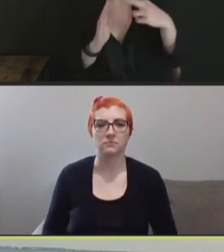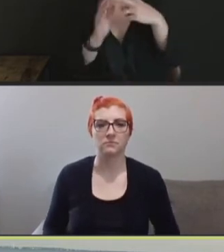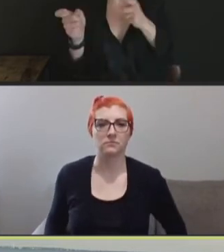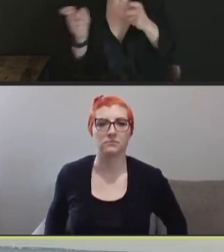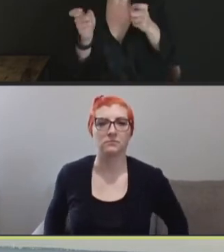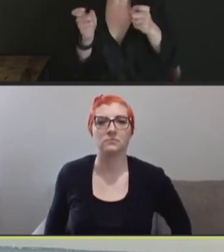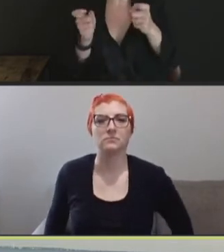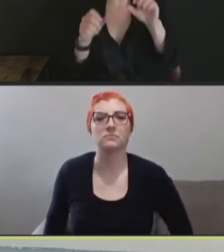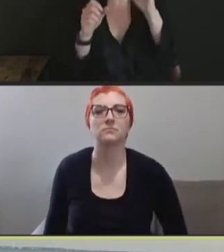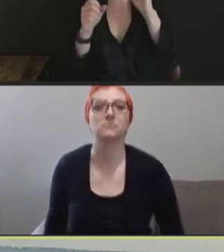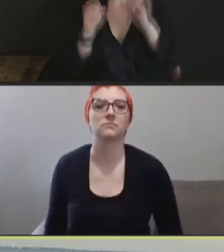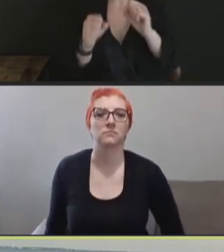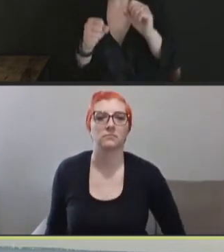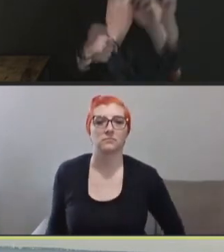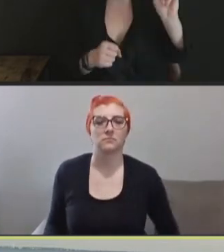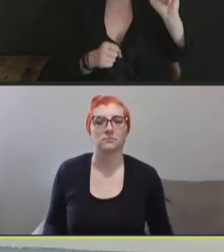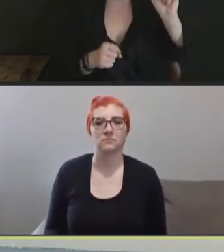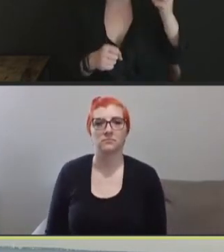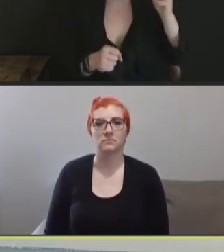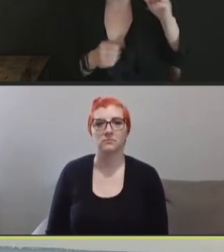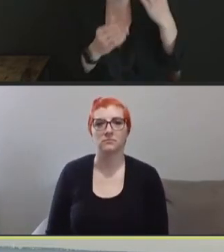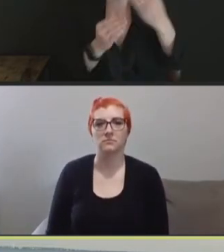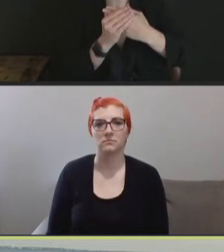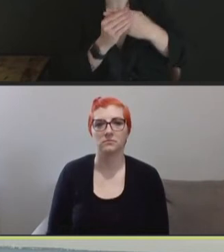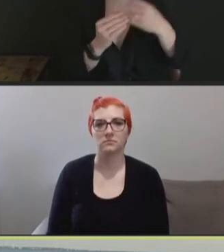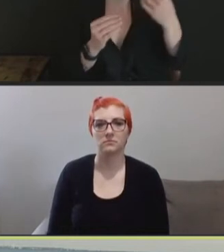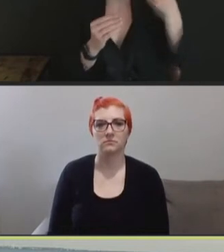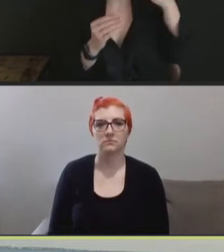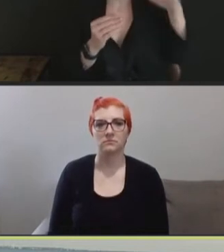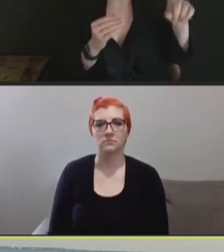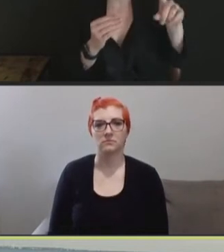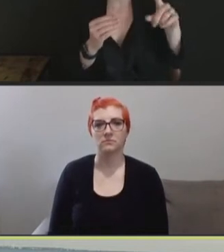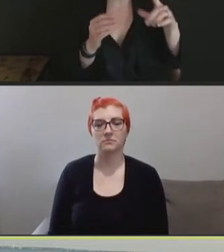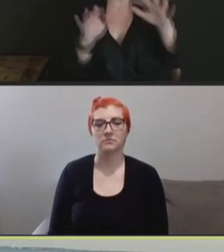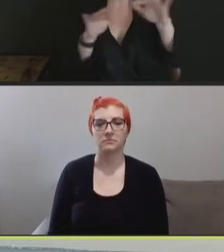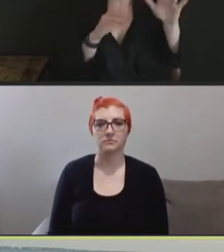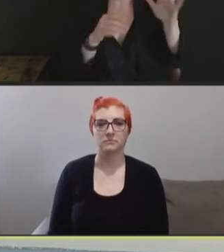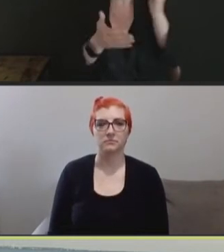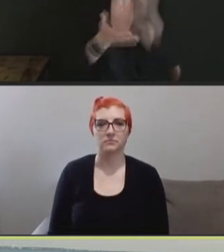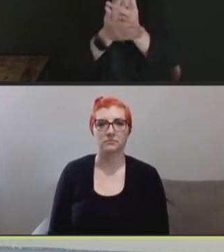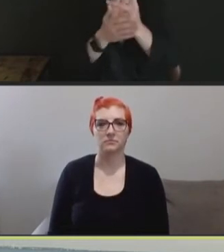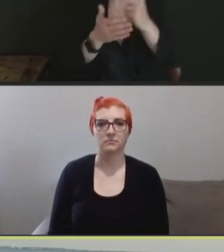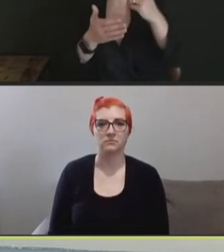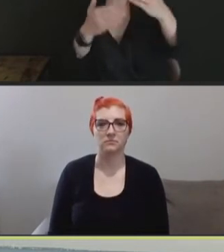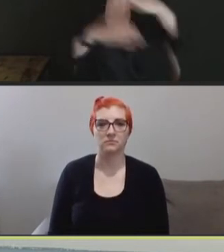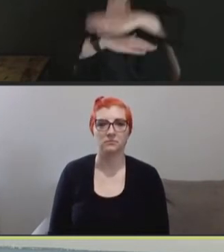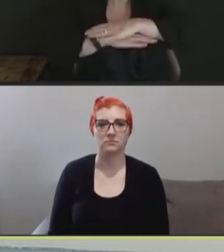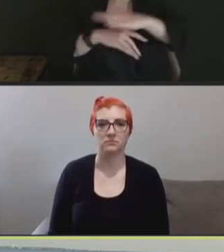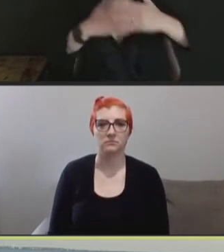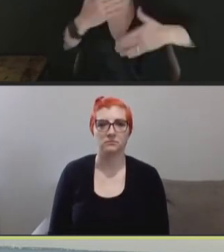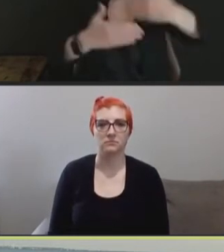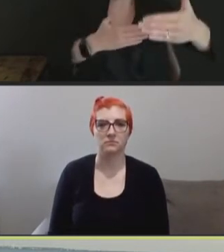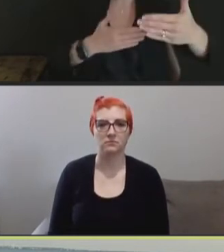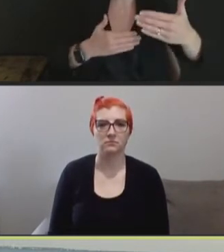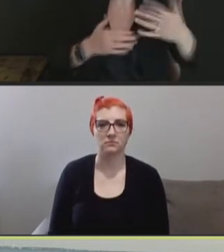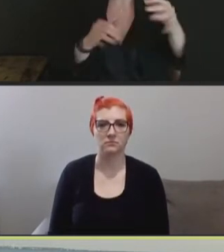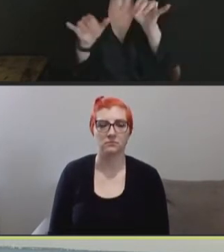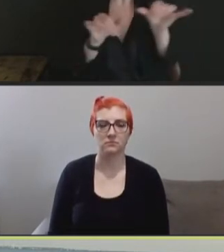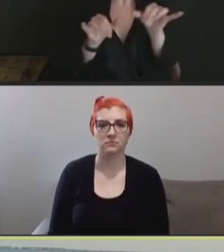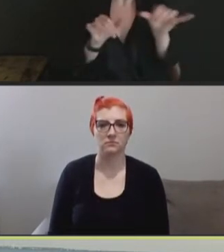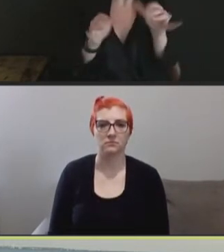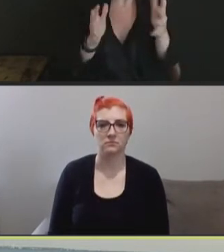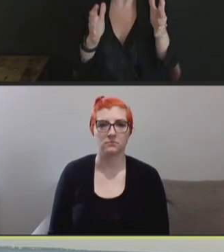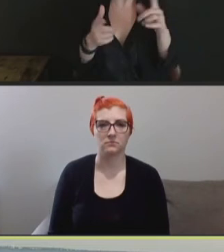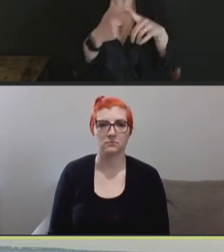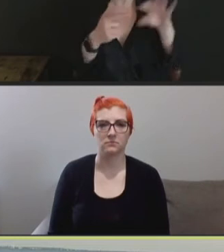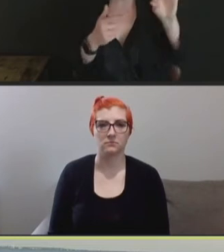files for virus families and master files for approval platforms. Not all that different than what we do with